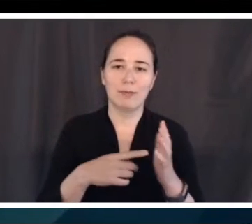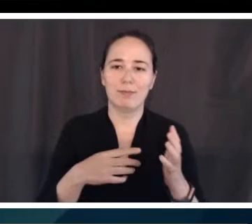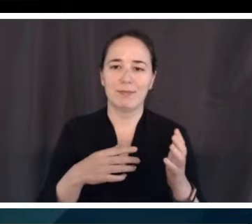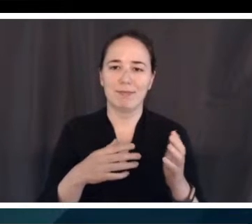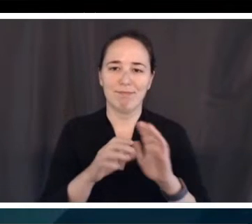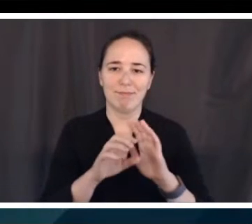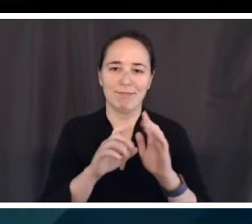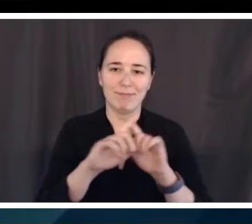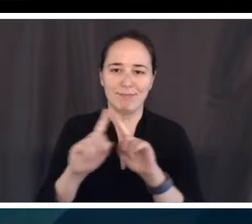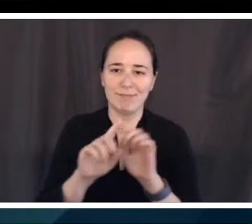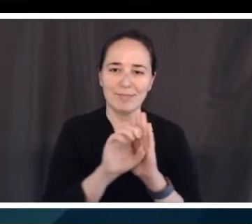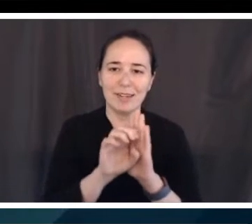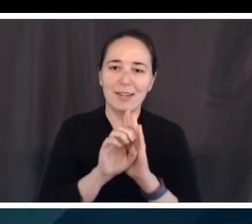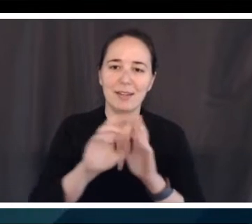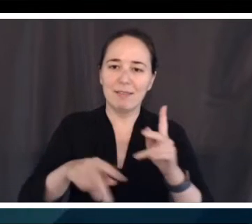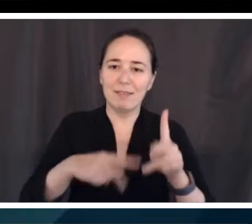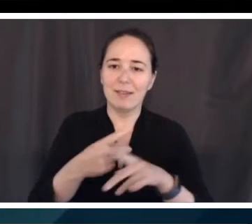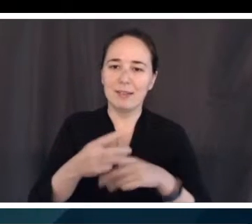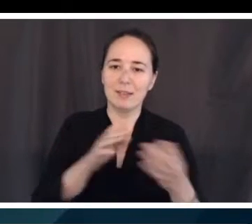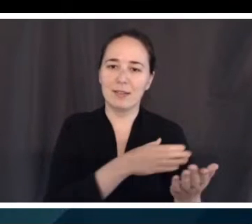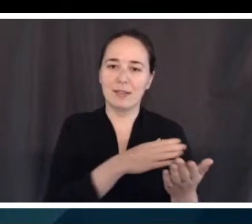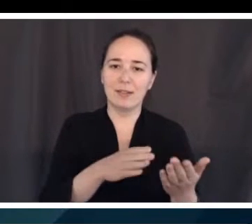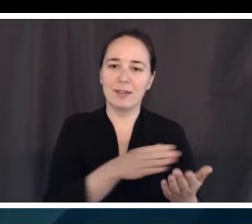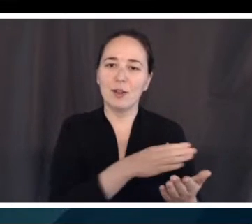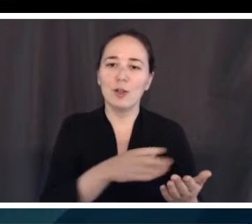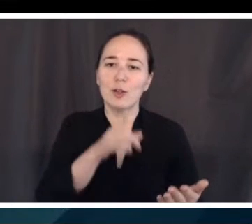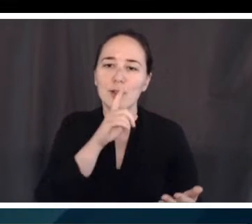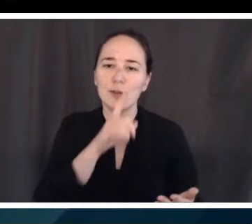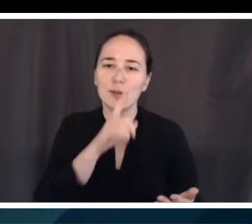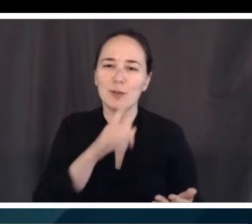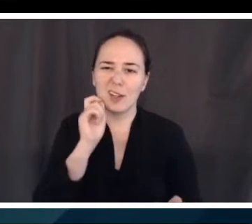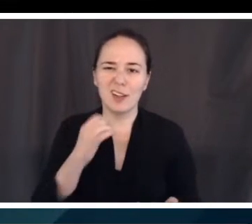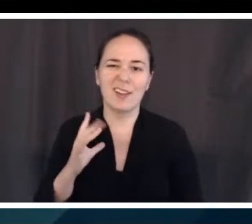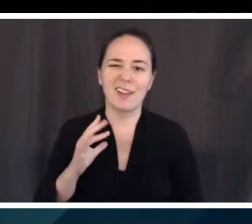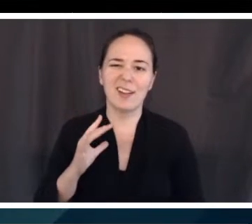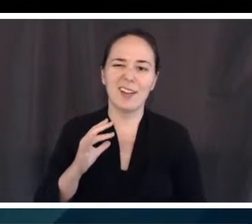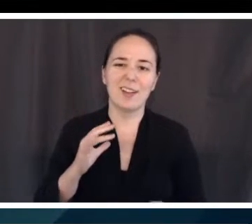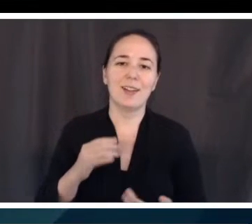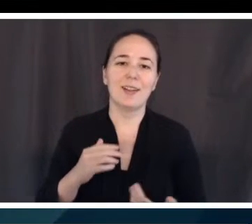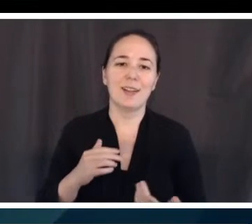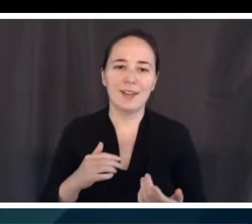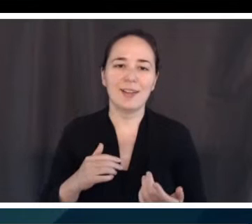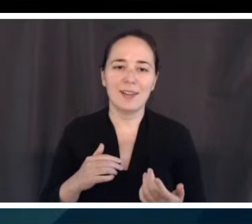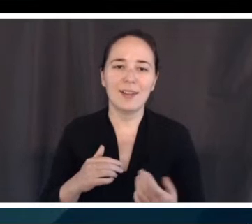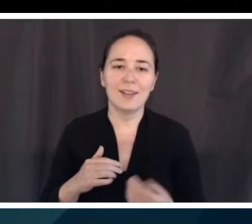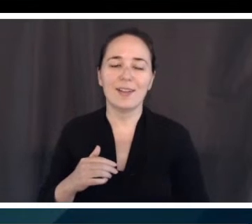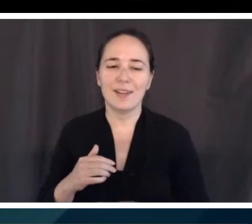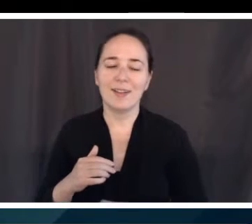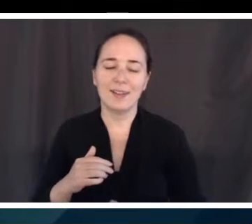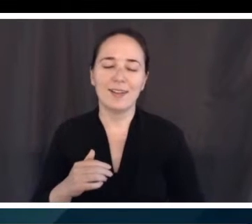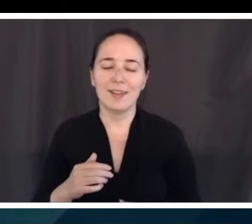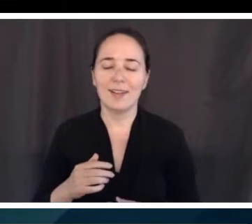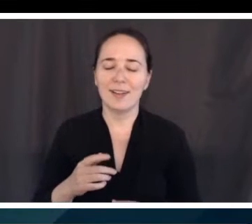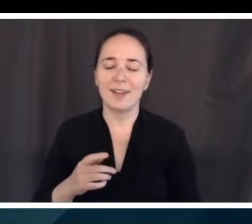like feel that like and really vibe out to that for sure. So I can definitely relate to